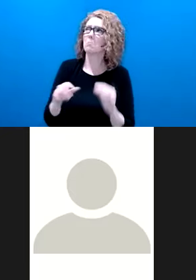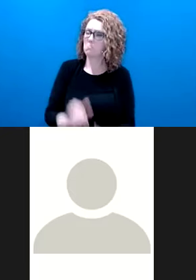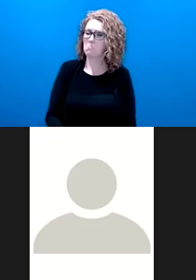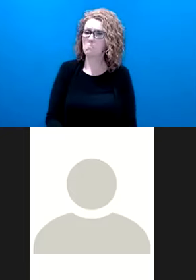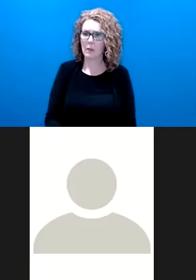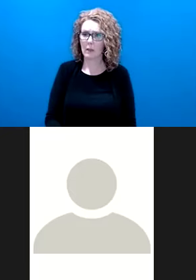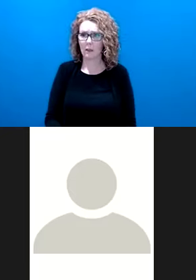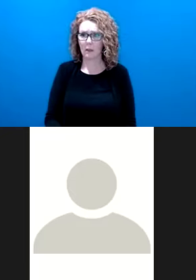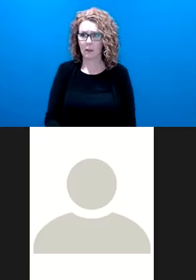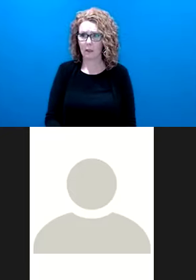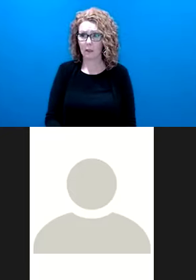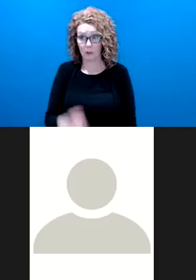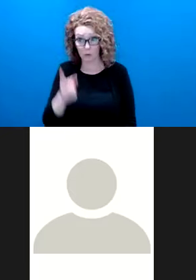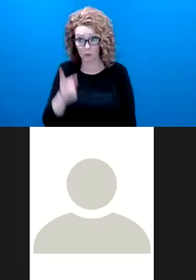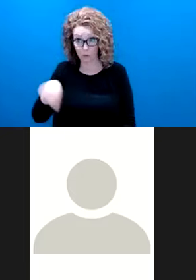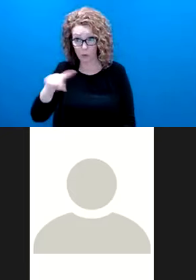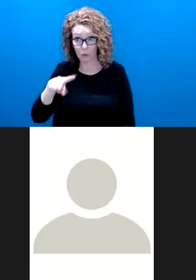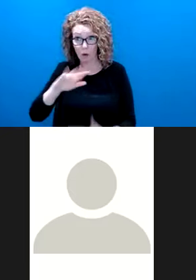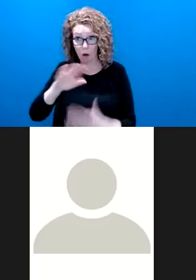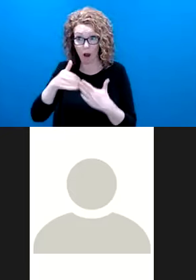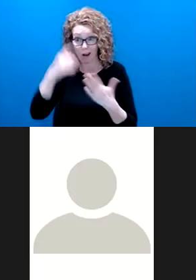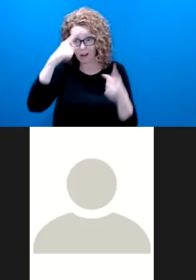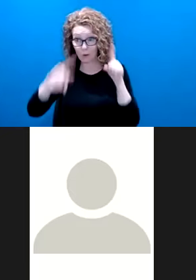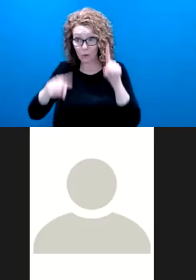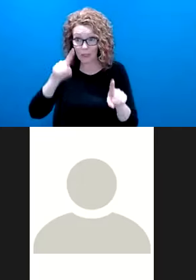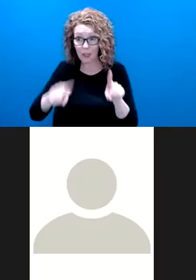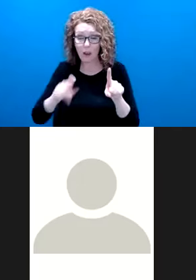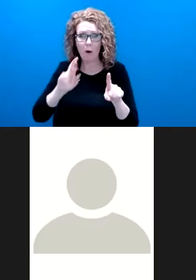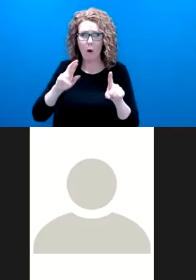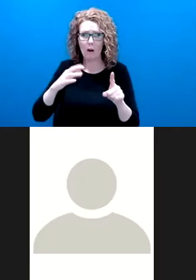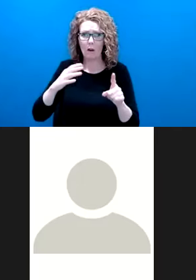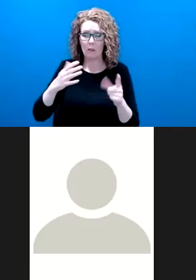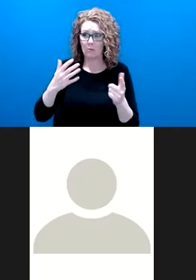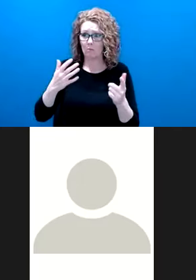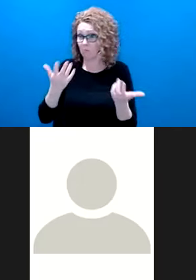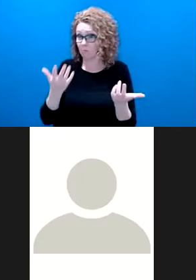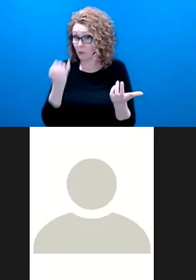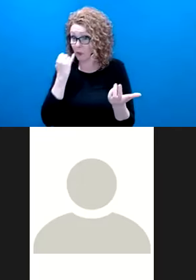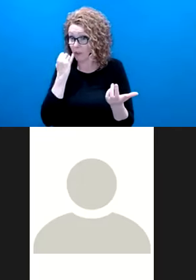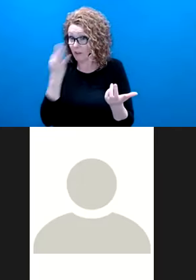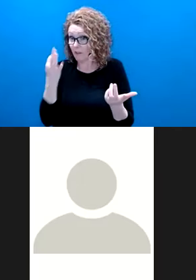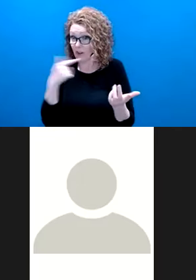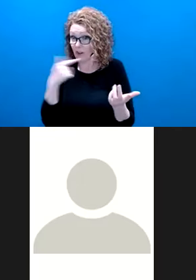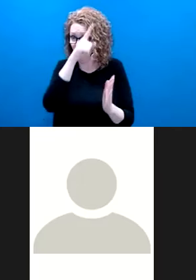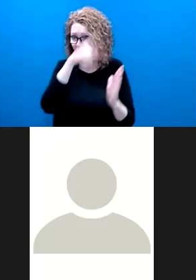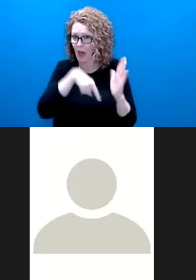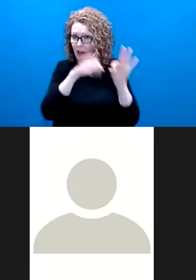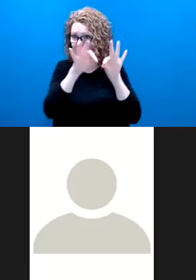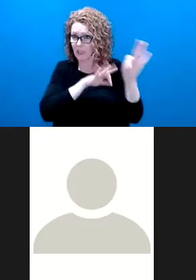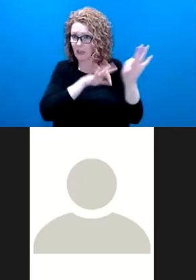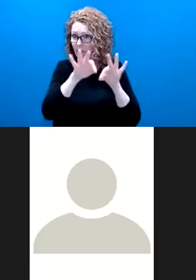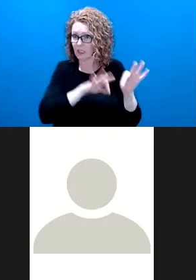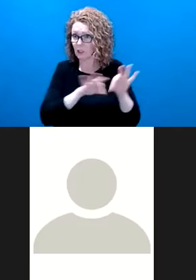Does everyone attending agree with that? Do you have some concerns of it not even being in the rule and just leaving it